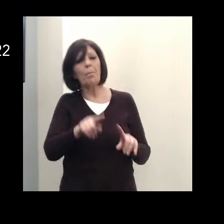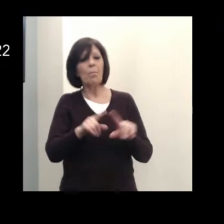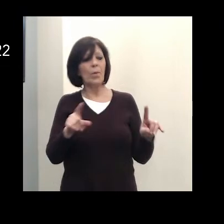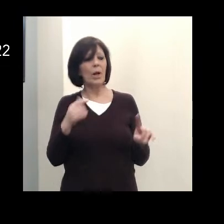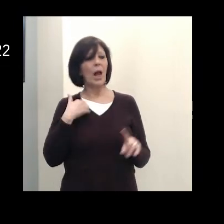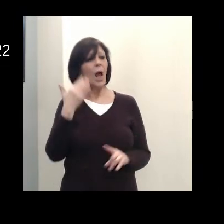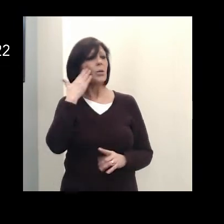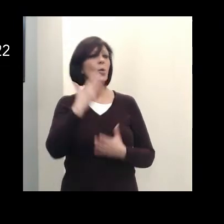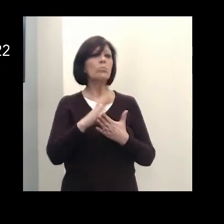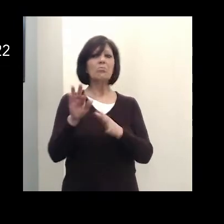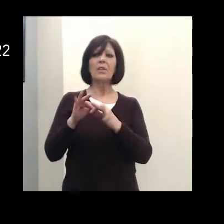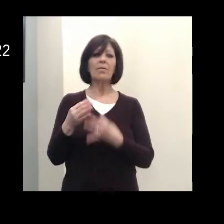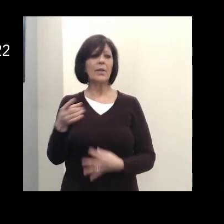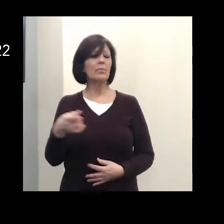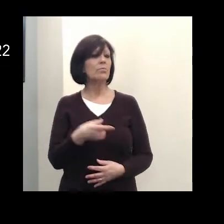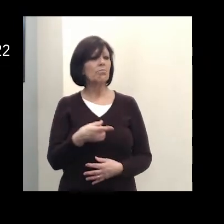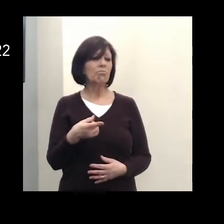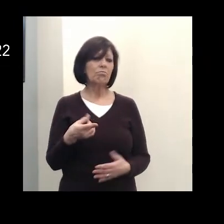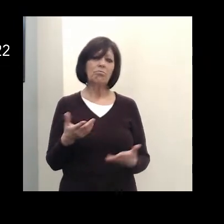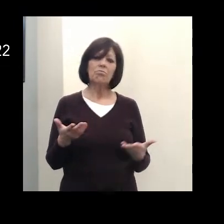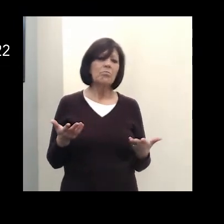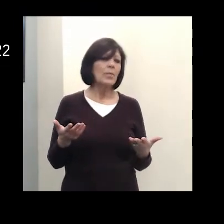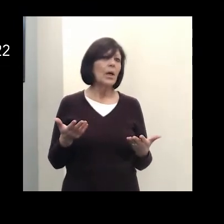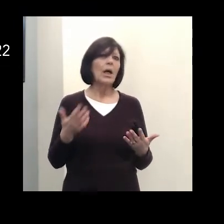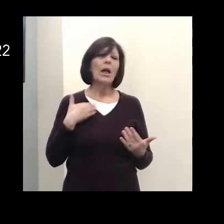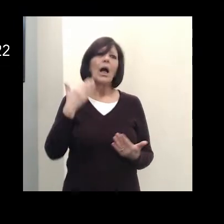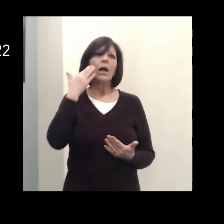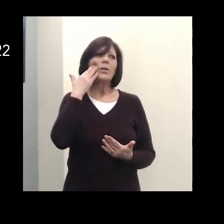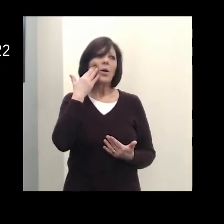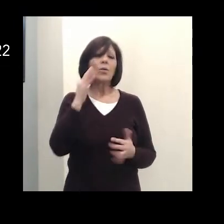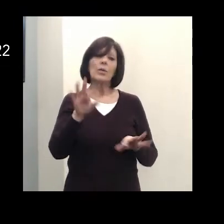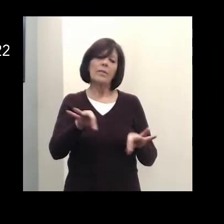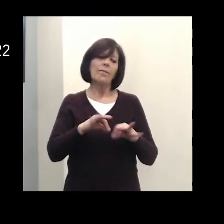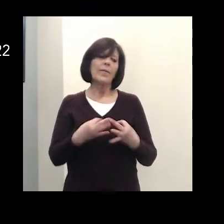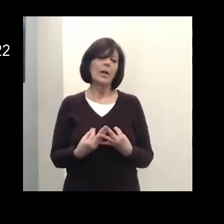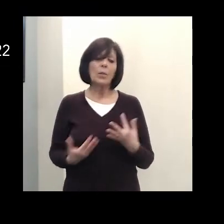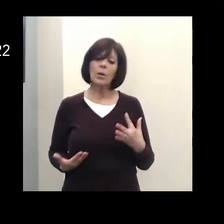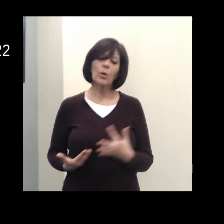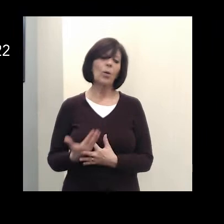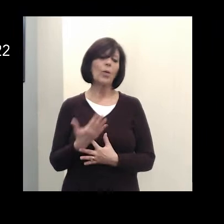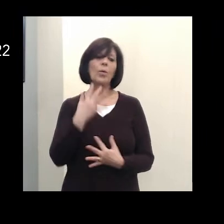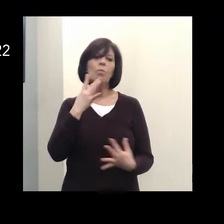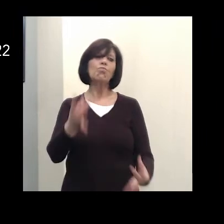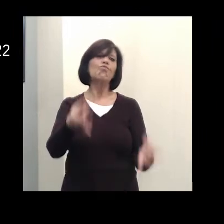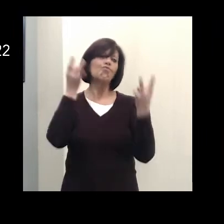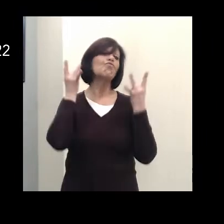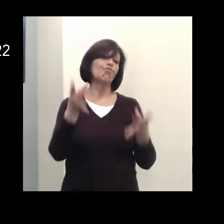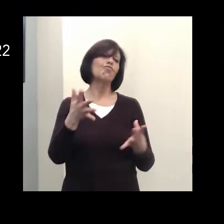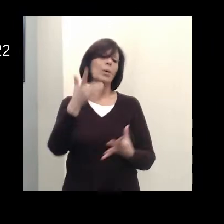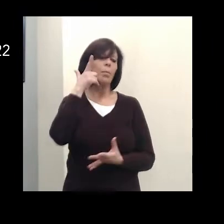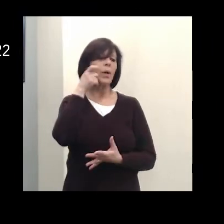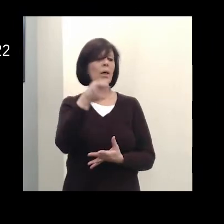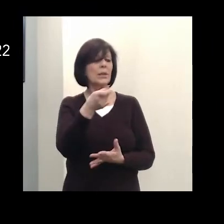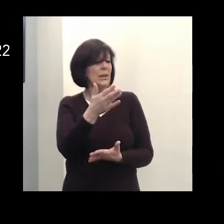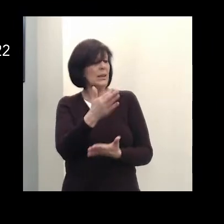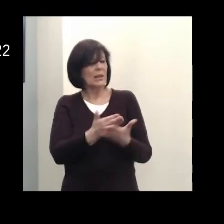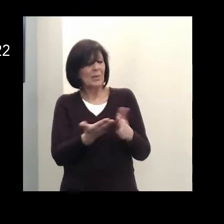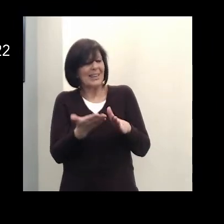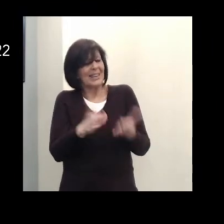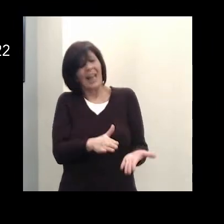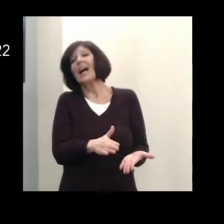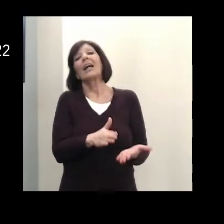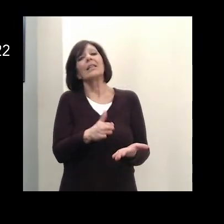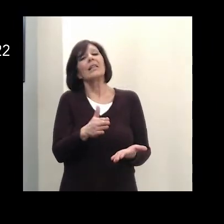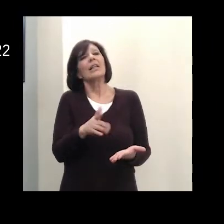ones who've lost a loved one, and I know their loved ones are going through terrible times right now because they lost a family member who should